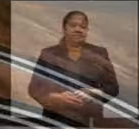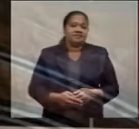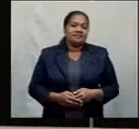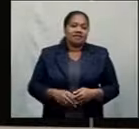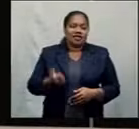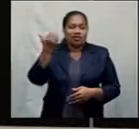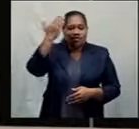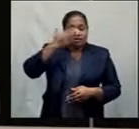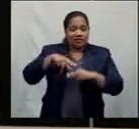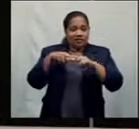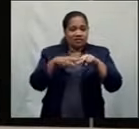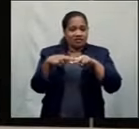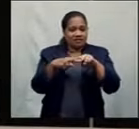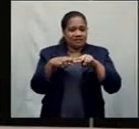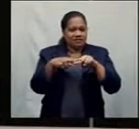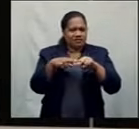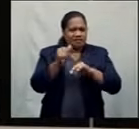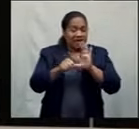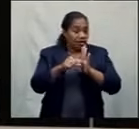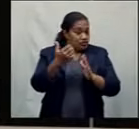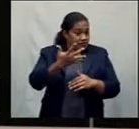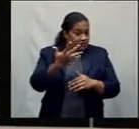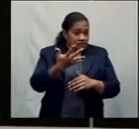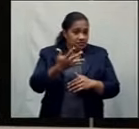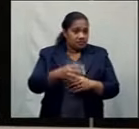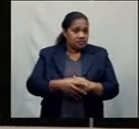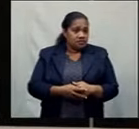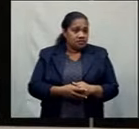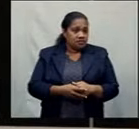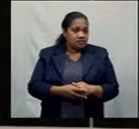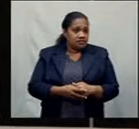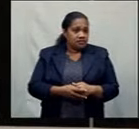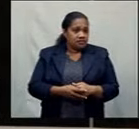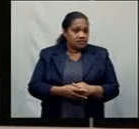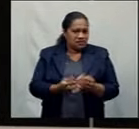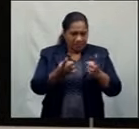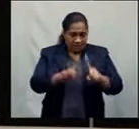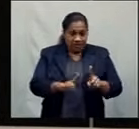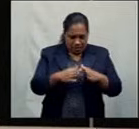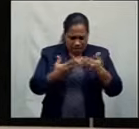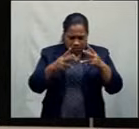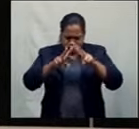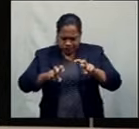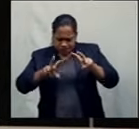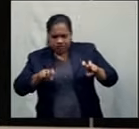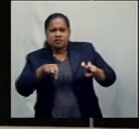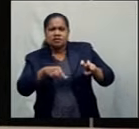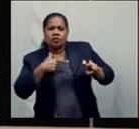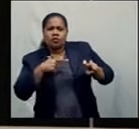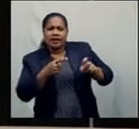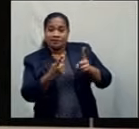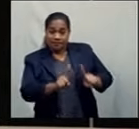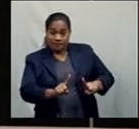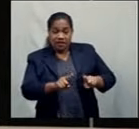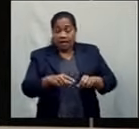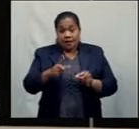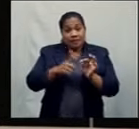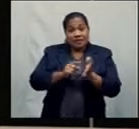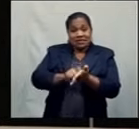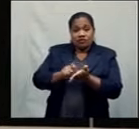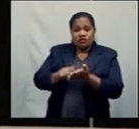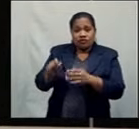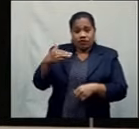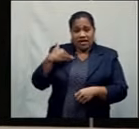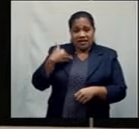Good evening, Fiji. A 15-year-old death is currently being investigated to determine the cause. Permanent Secretary for Health Dr.